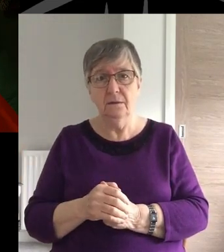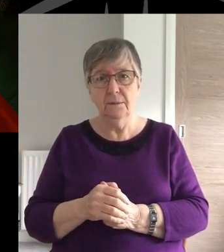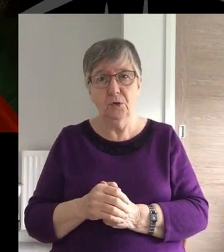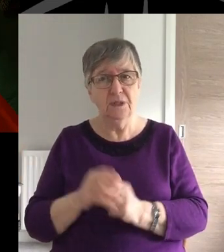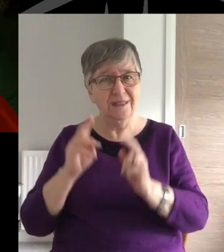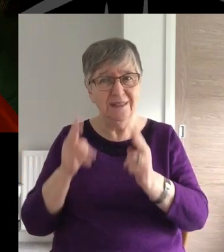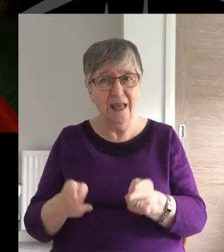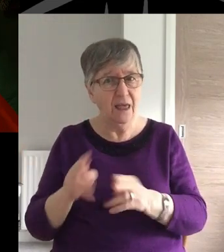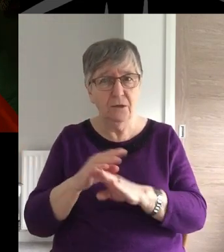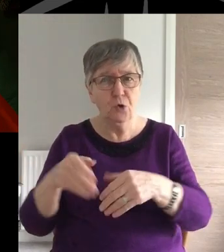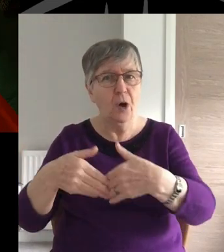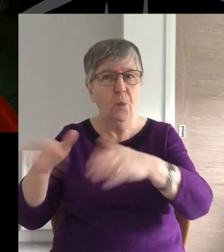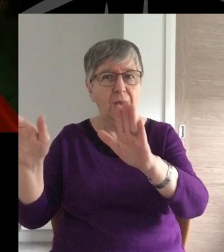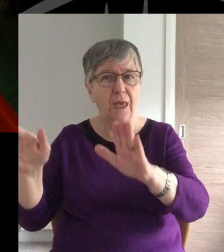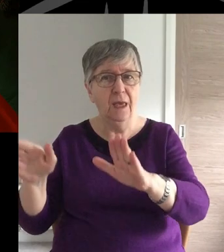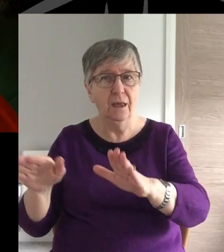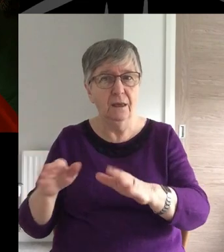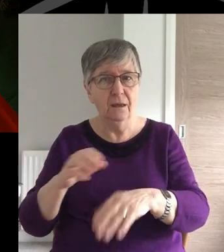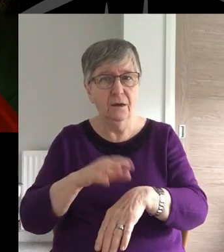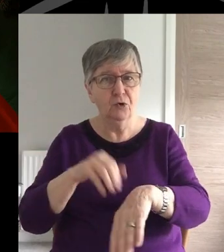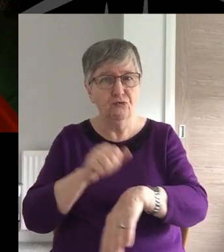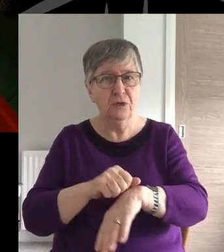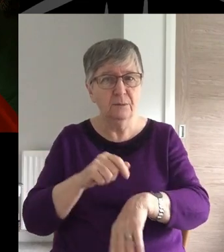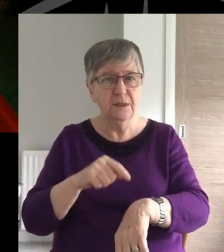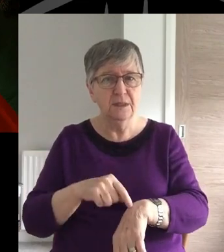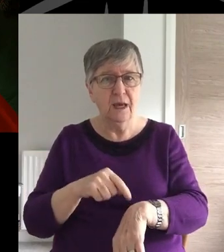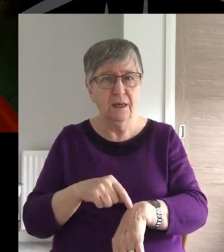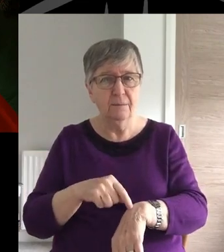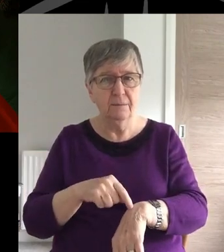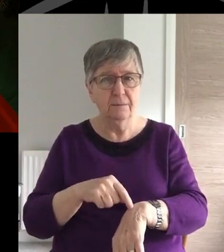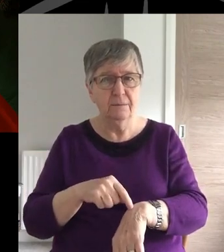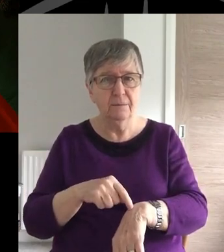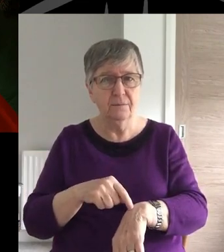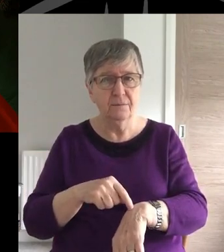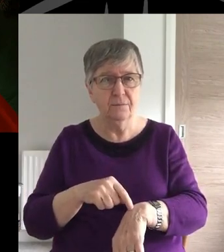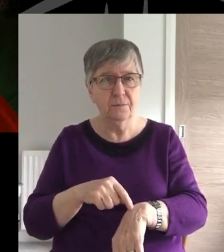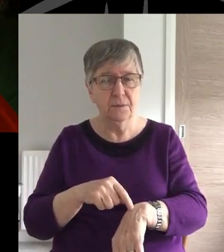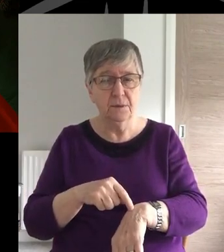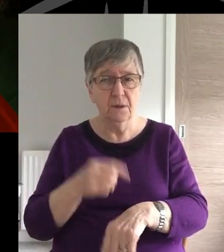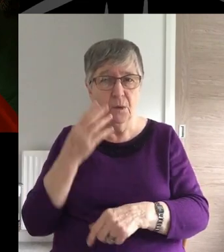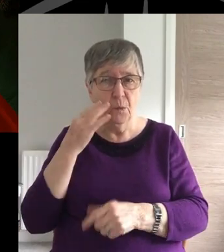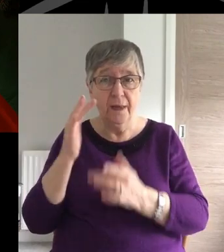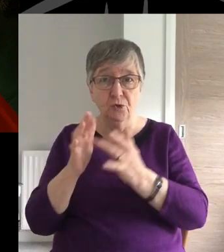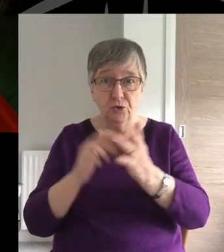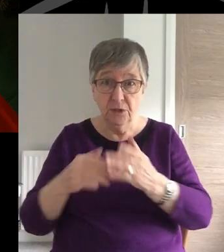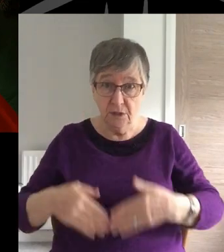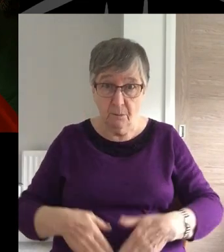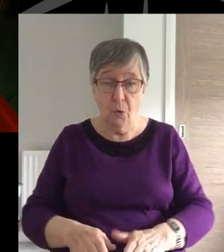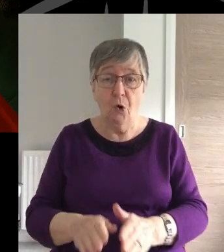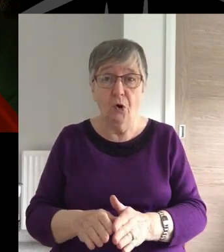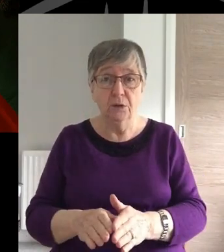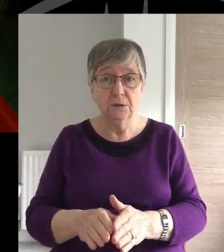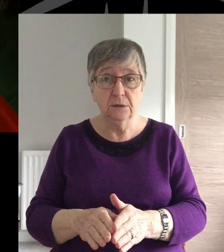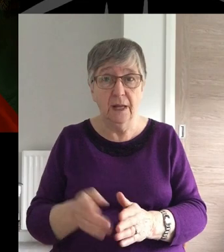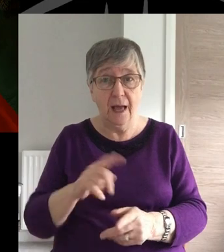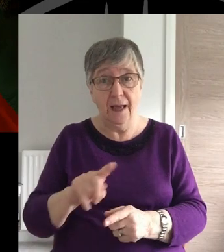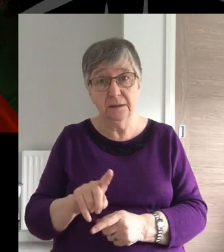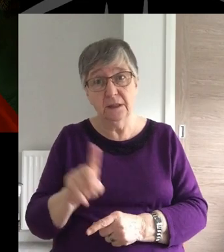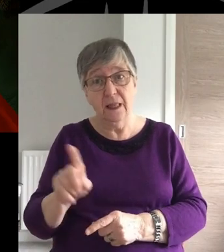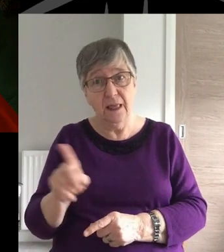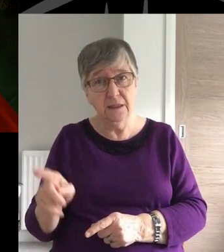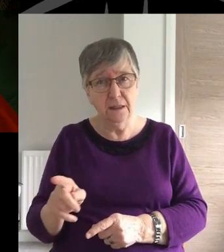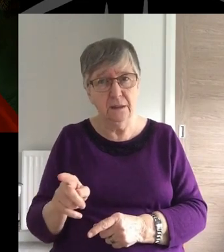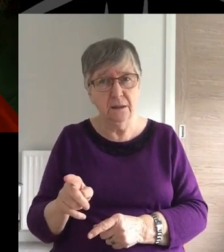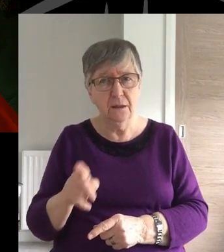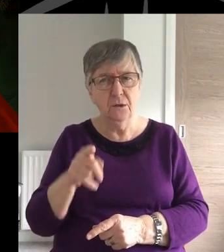Because death is not absent at Christmas. It's not absent on the night of Jesus' birth, and not only that, but